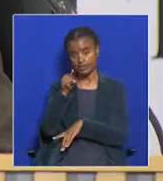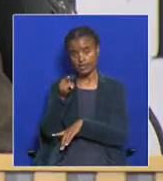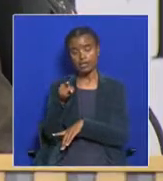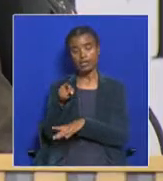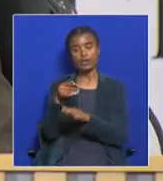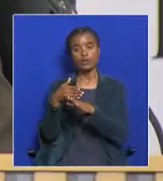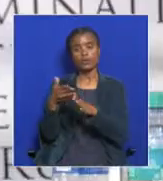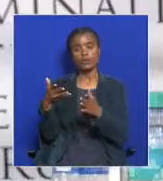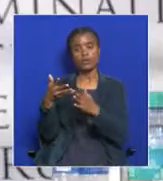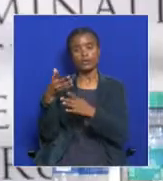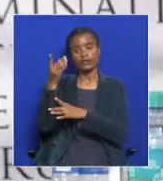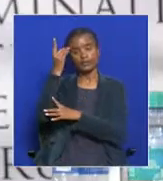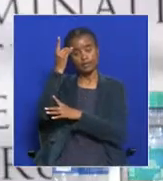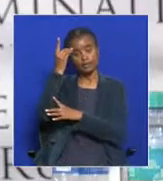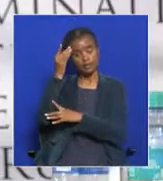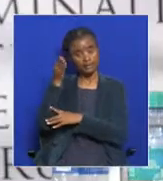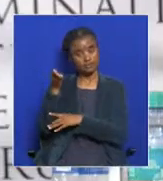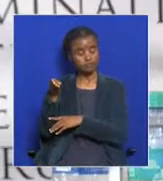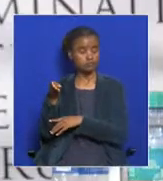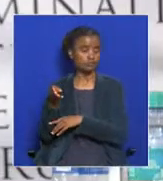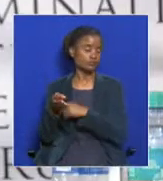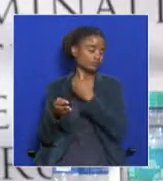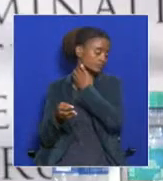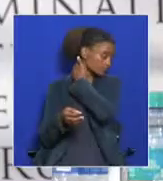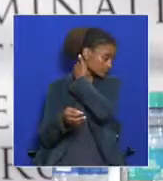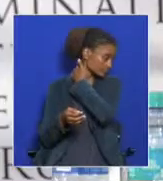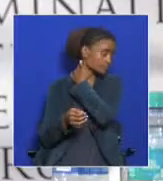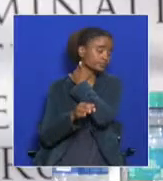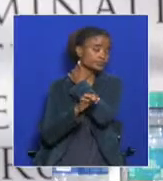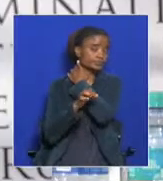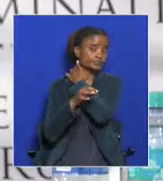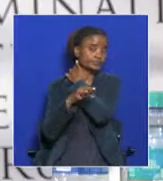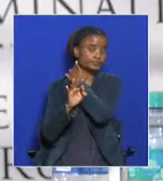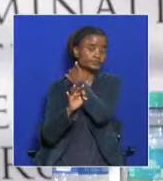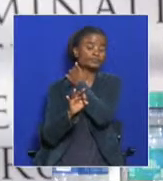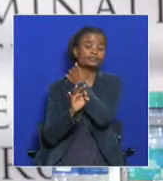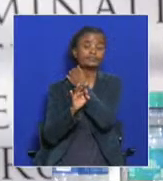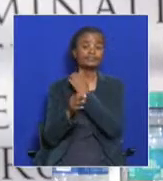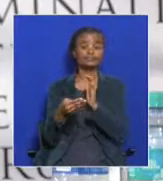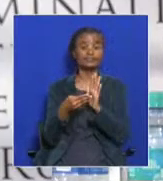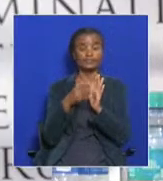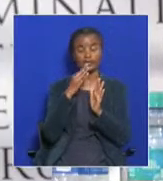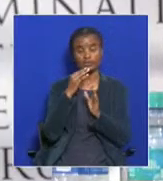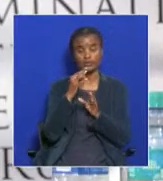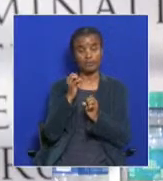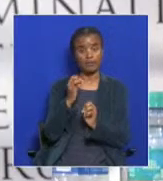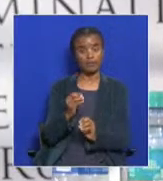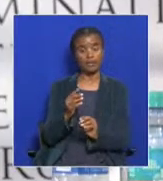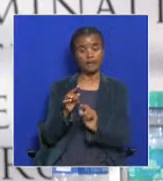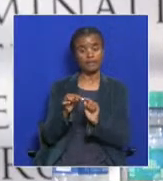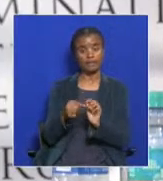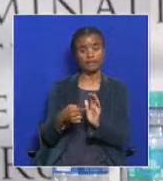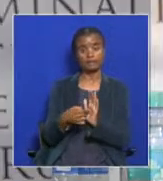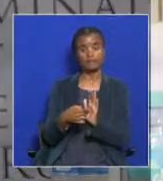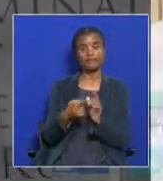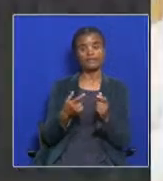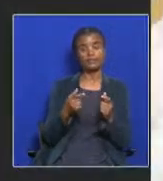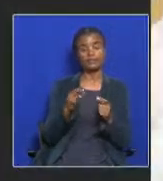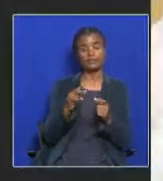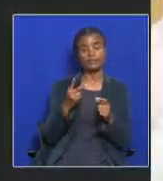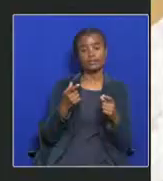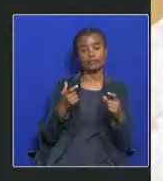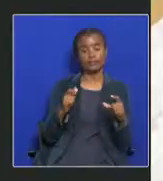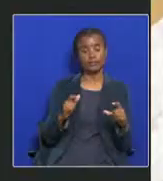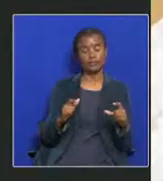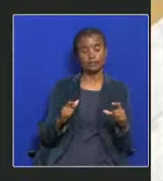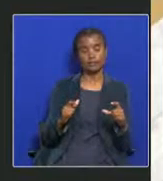Yes. there, you're quite right. He references him at the second paragraph, main paragraph, that